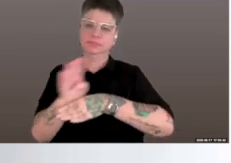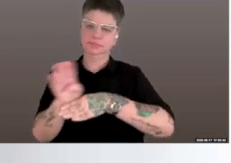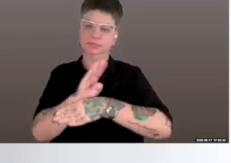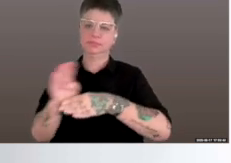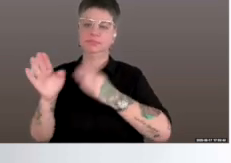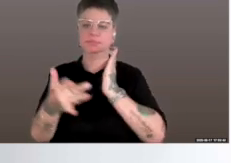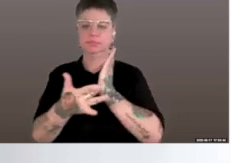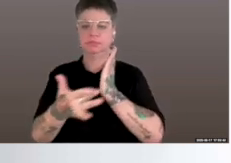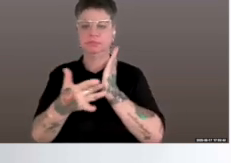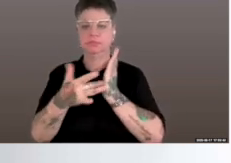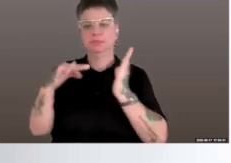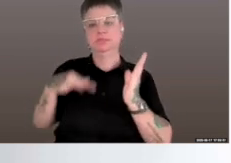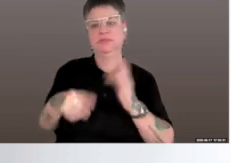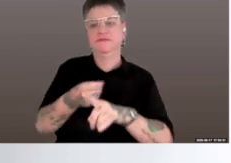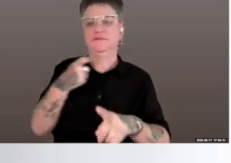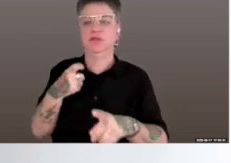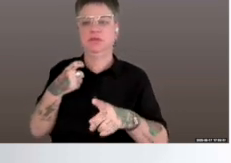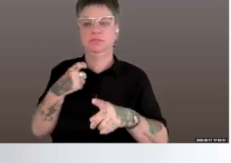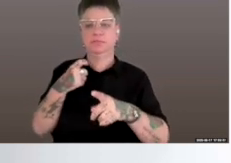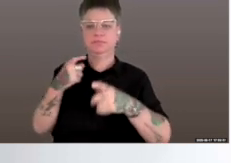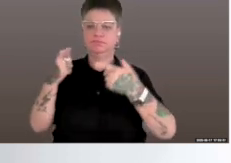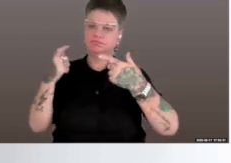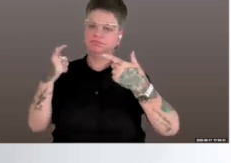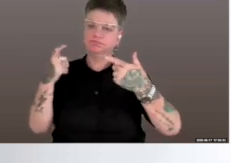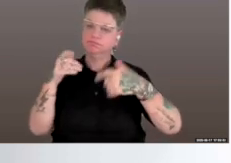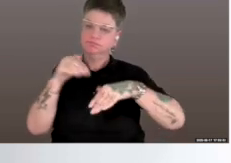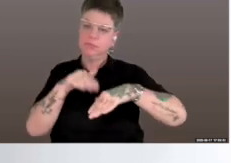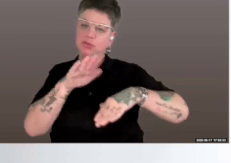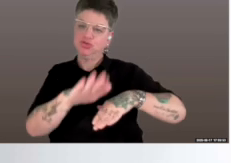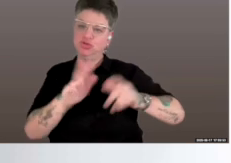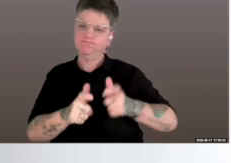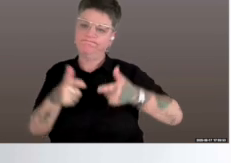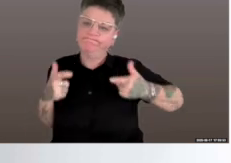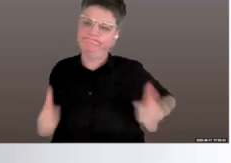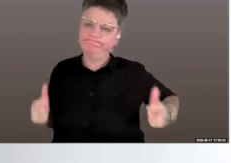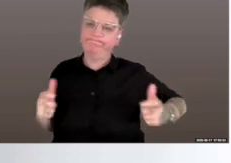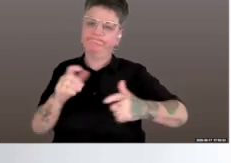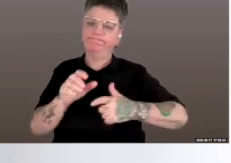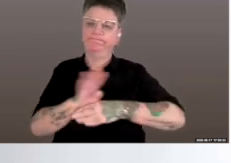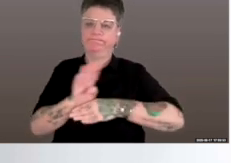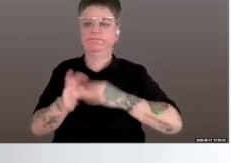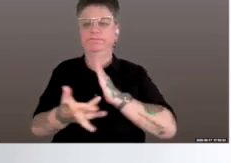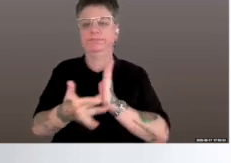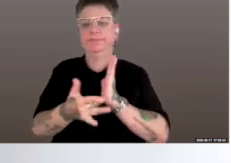CARB has also onboarded a third-party administrator, EPRI, and they are helping